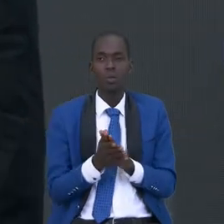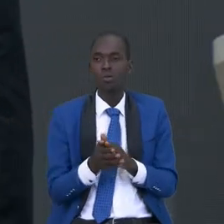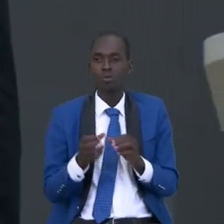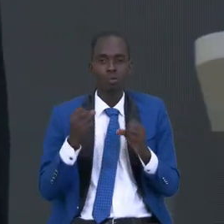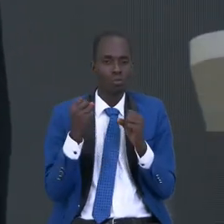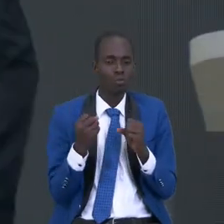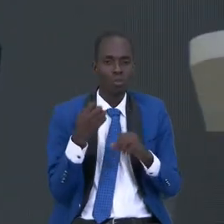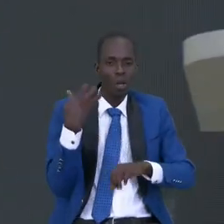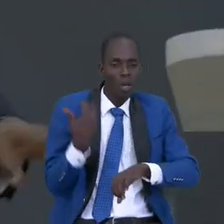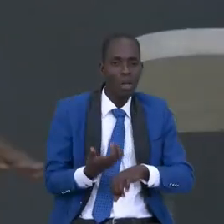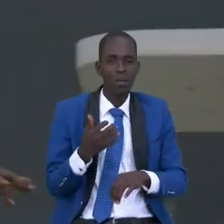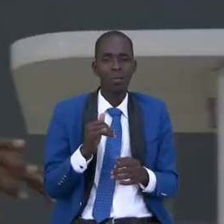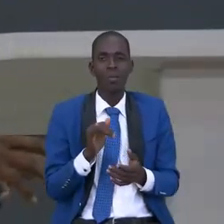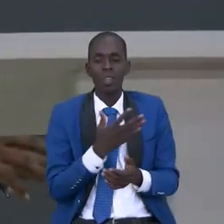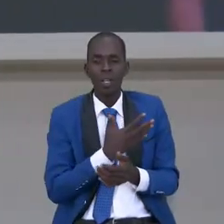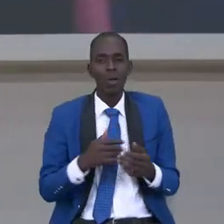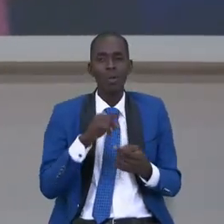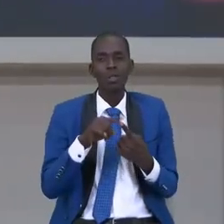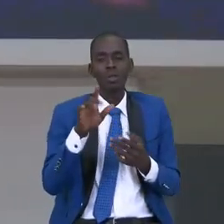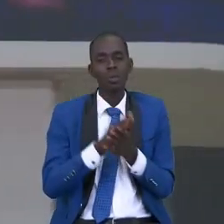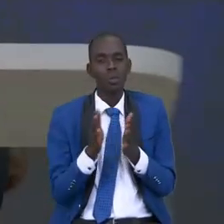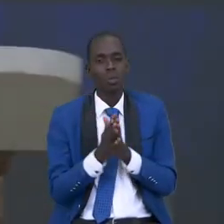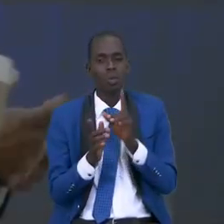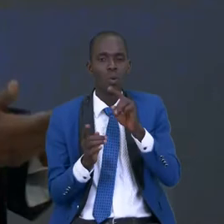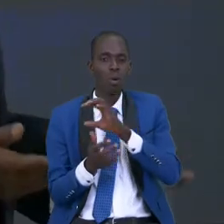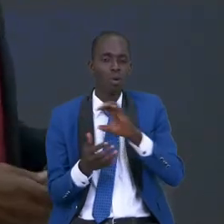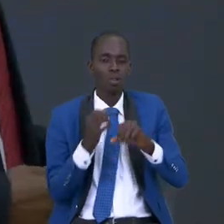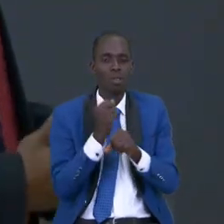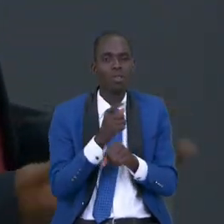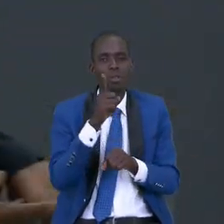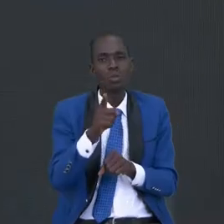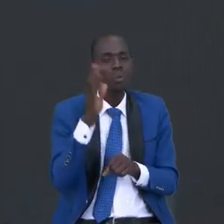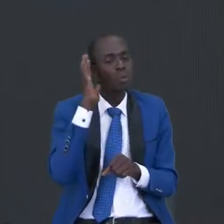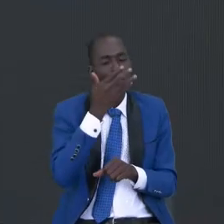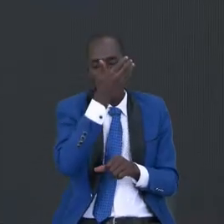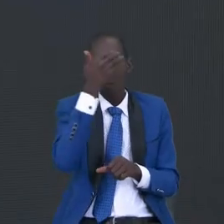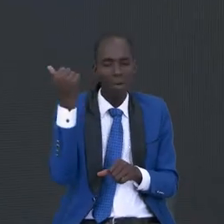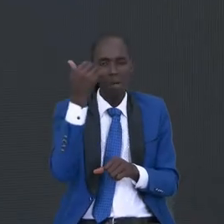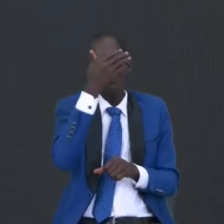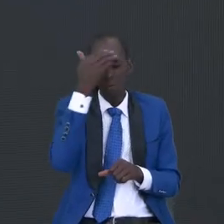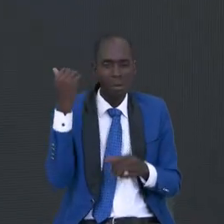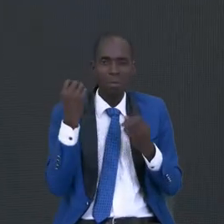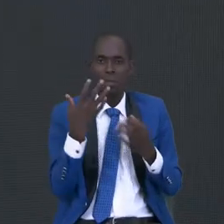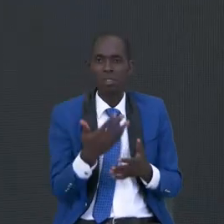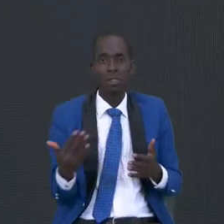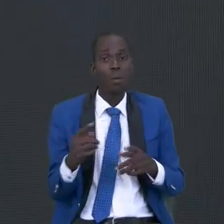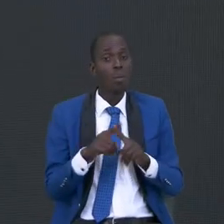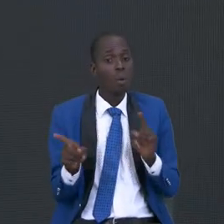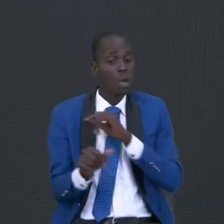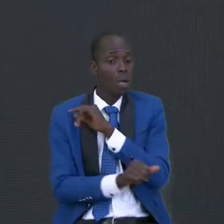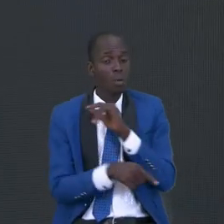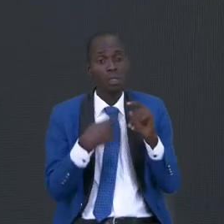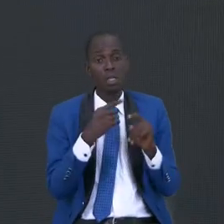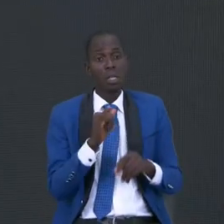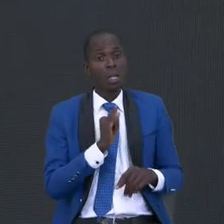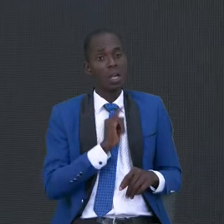and stand. When they become 100, they forget. They forget. Abraham said, I will not